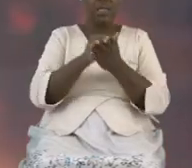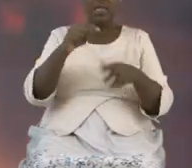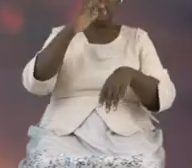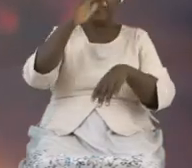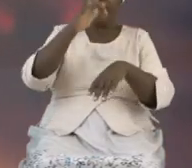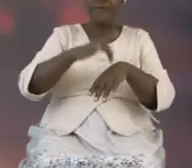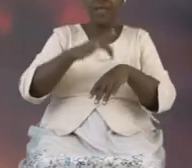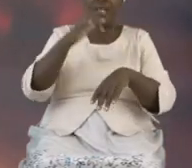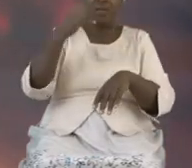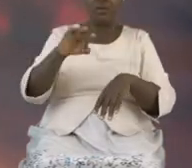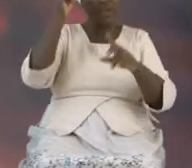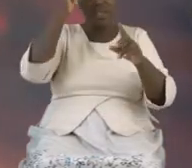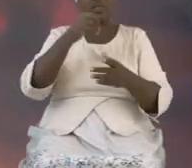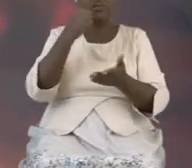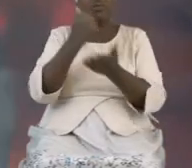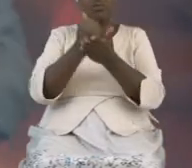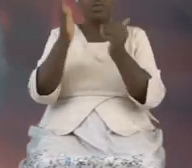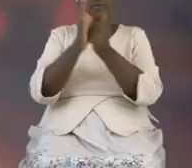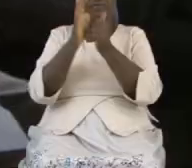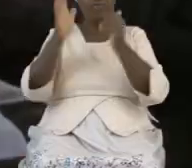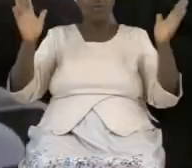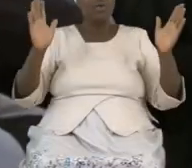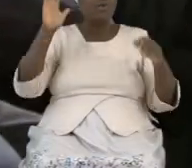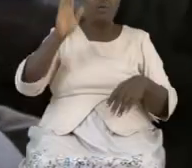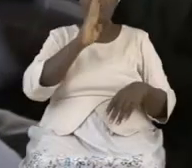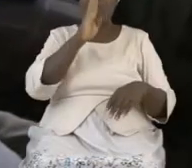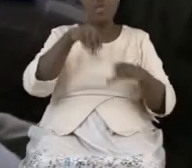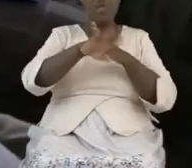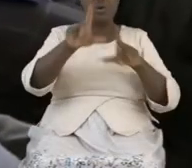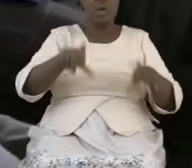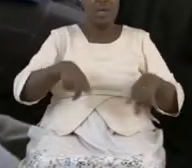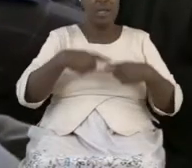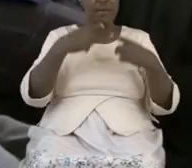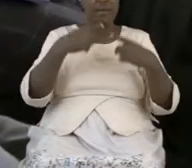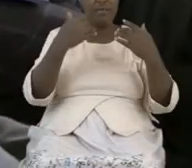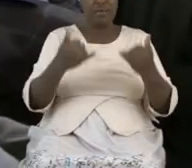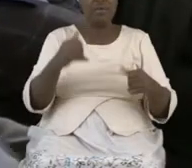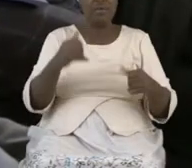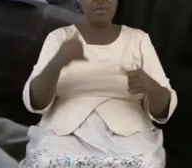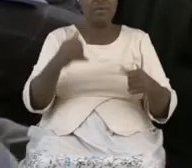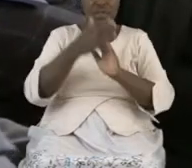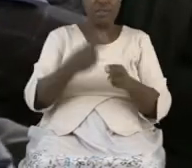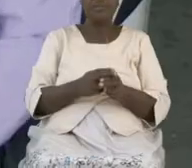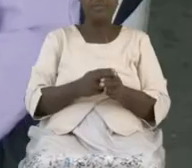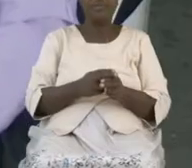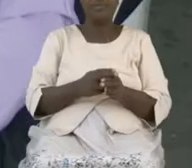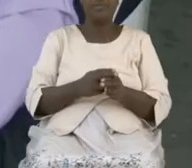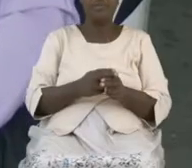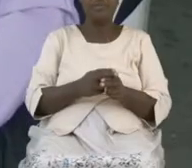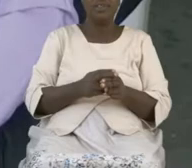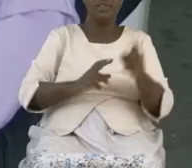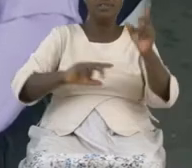his crucifixion will be in your life in Jesus' name. In my life in Jesus'